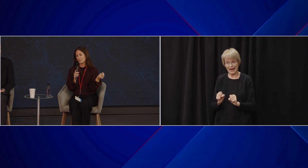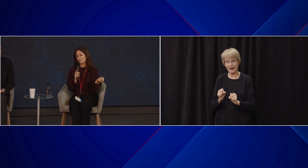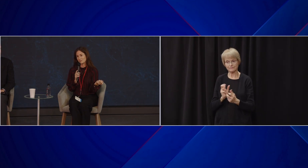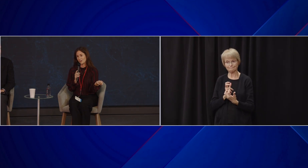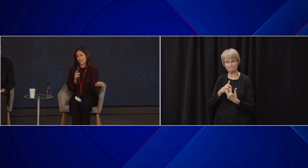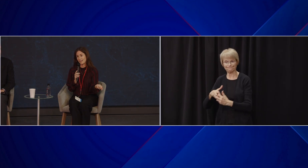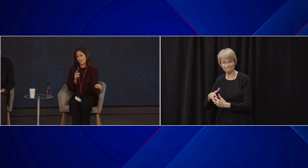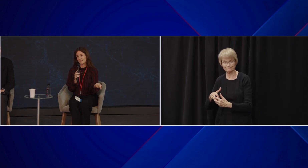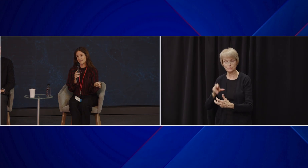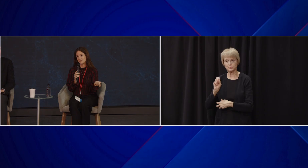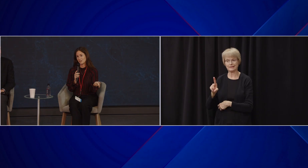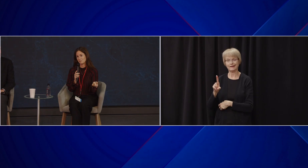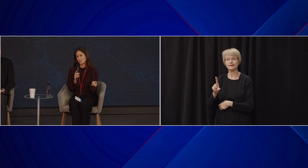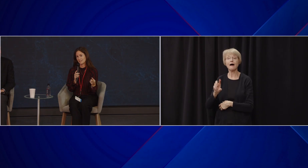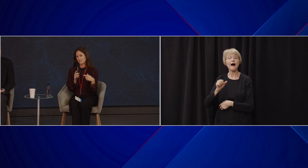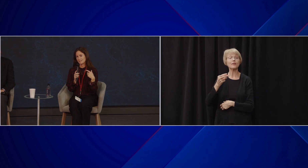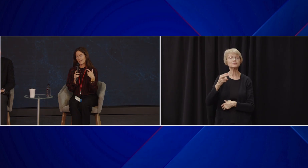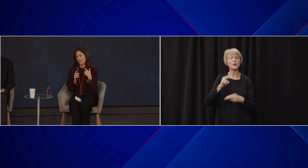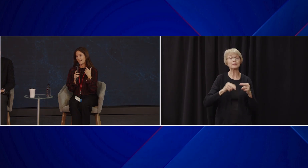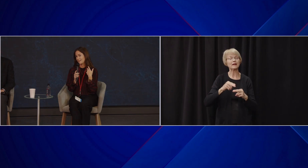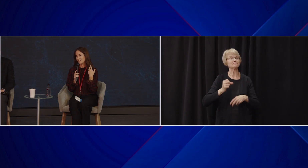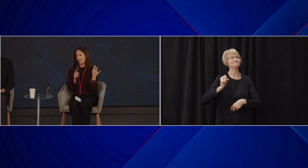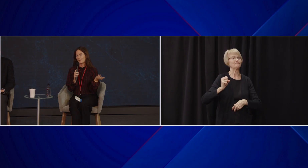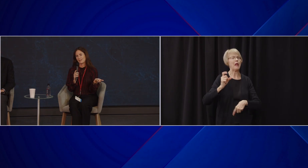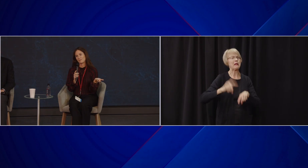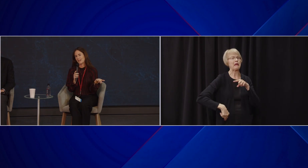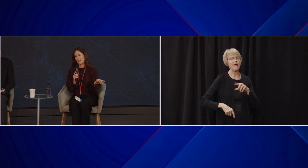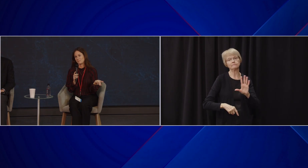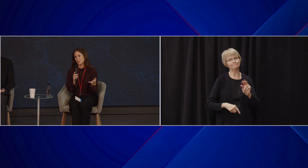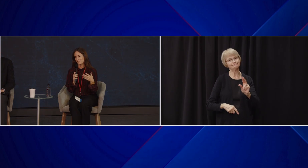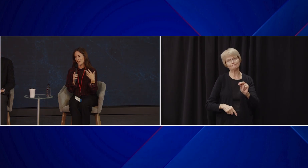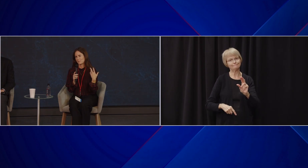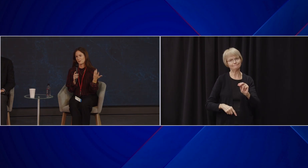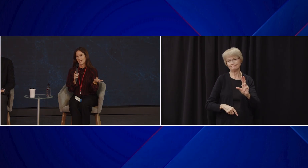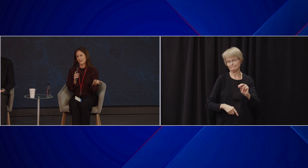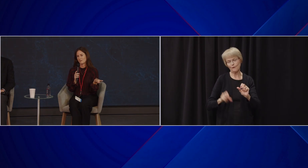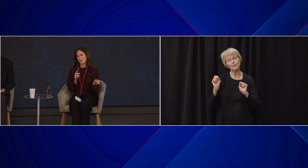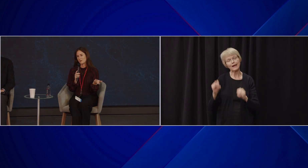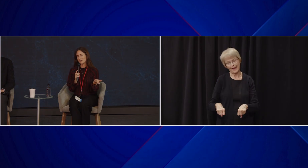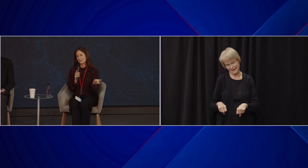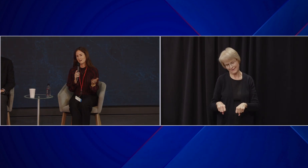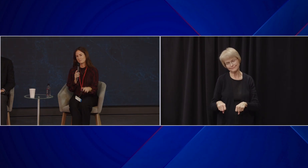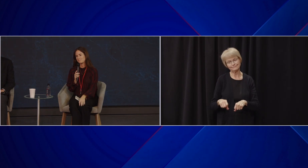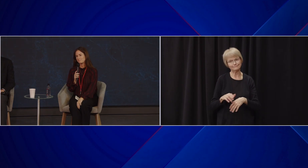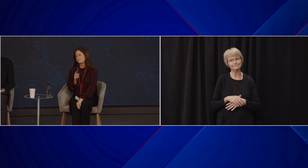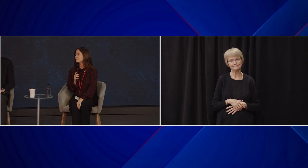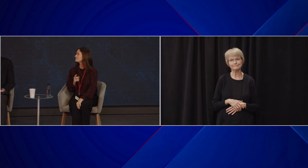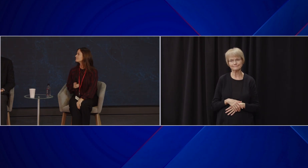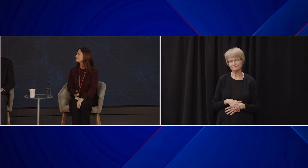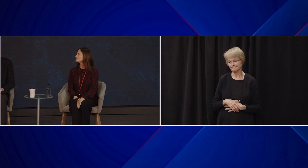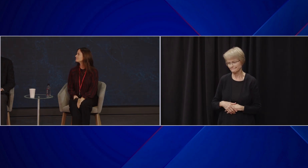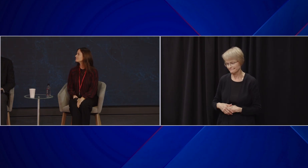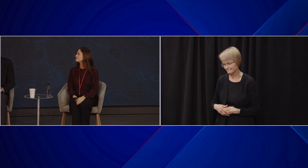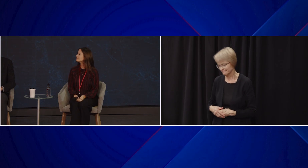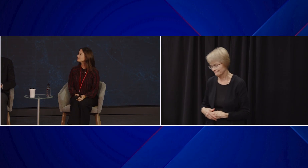no excuse for any other historic building to say, oh, we can't put a ramp or we can't get people in here.